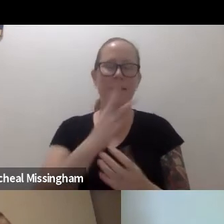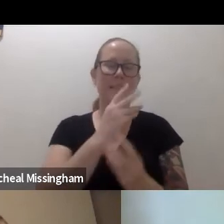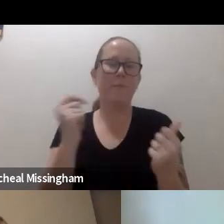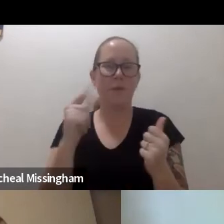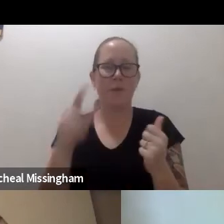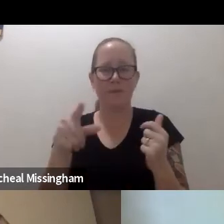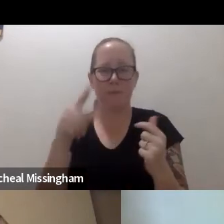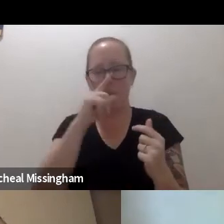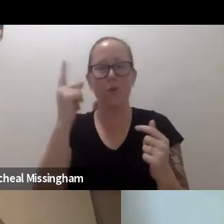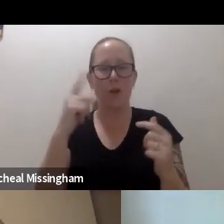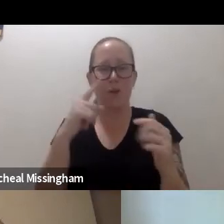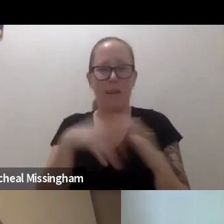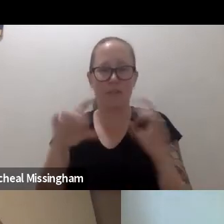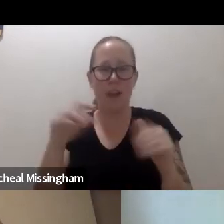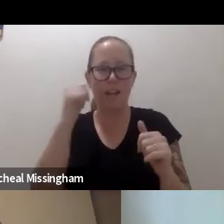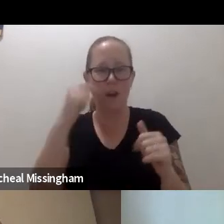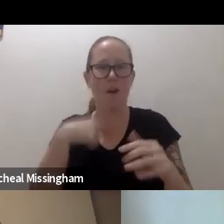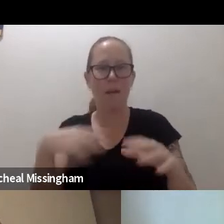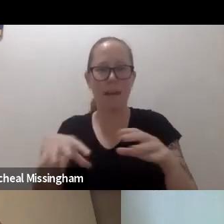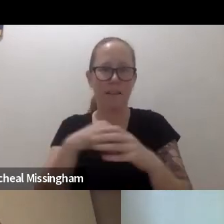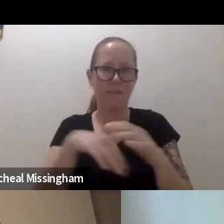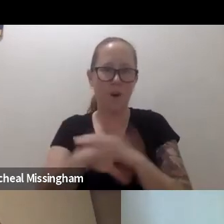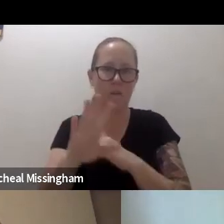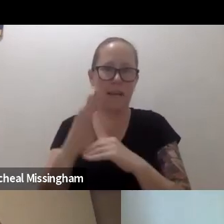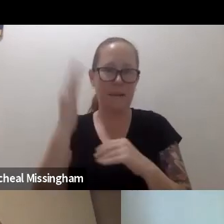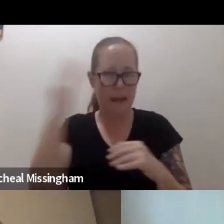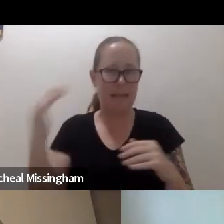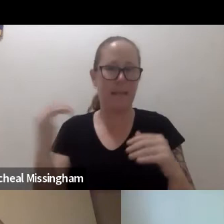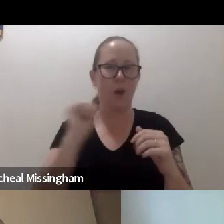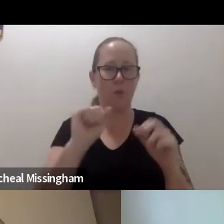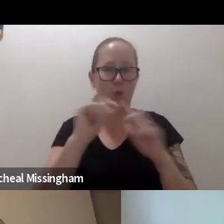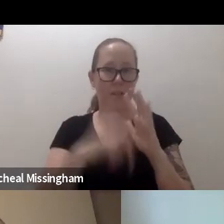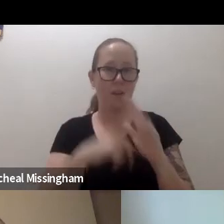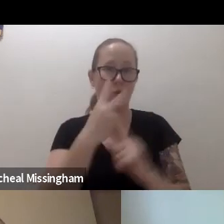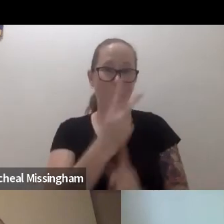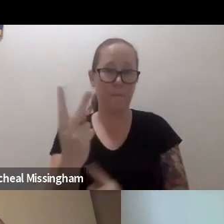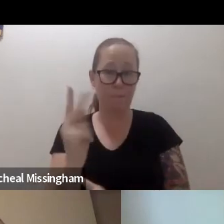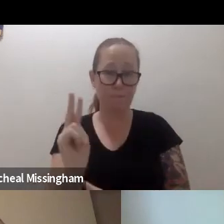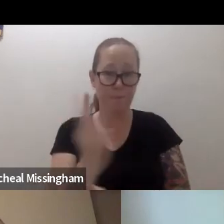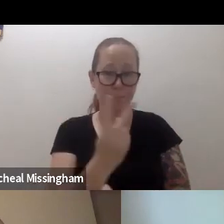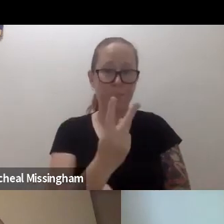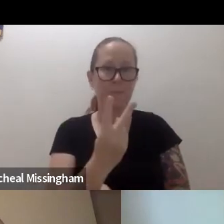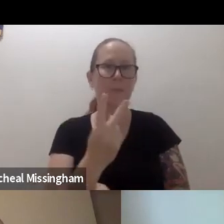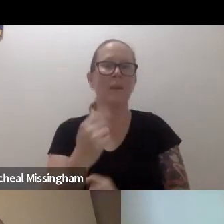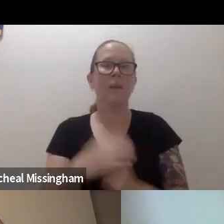At some of the people who is great, you know, I've been involved in managing her project, two of them.